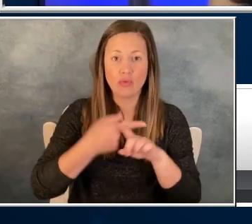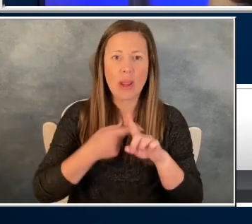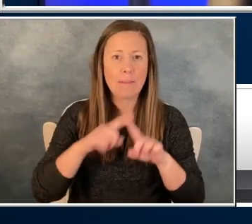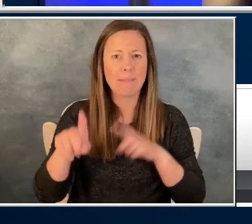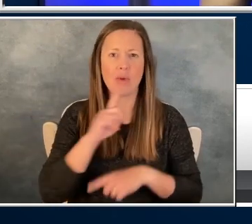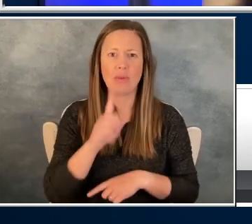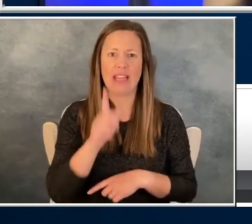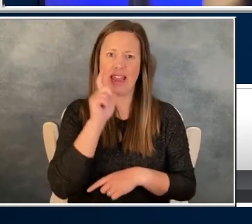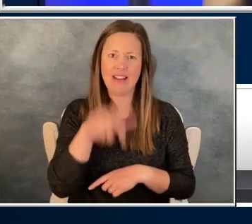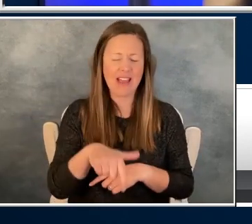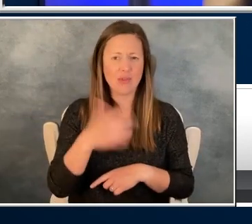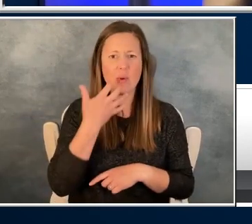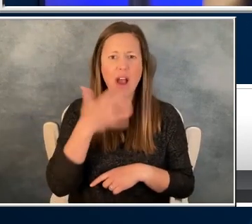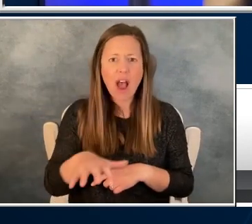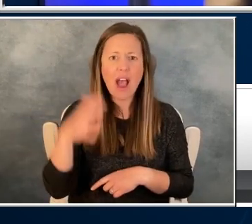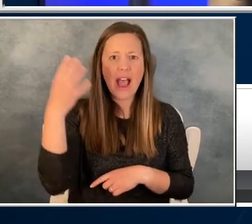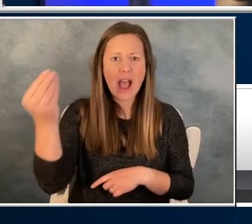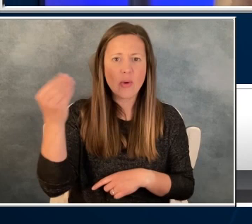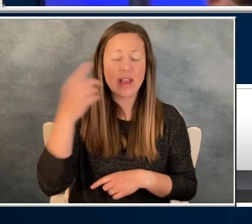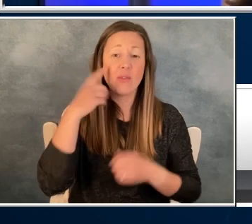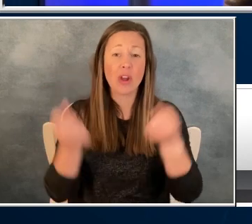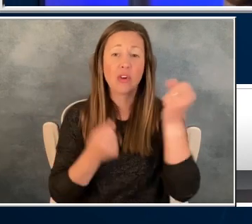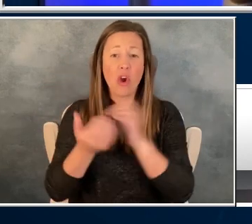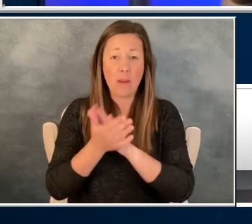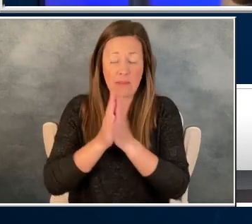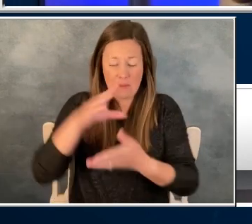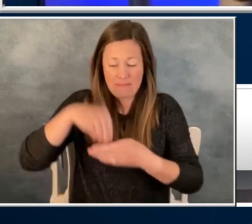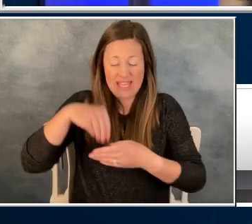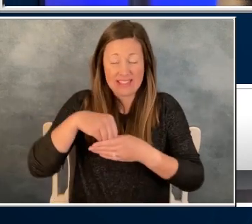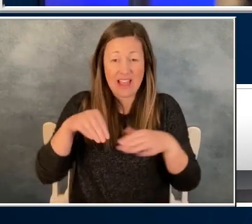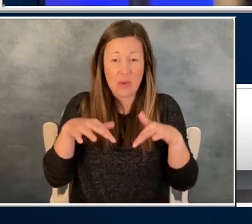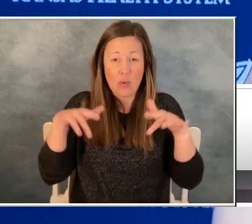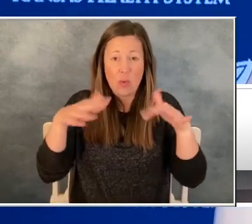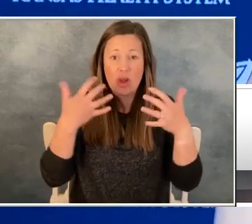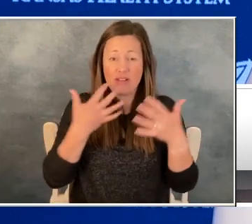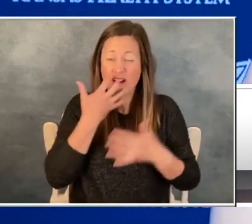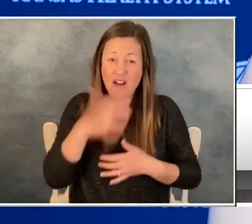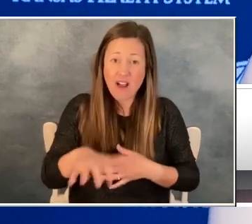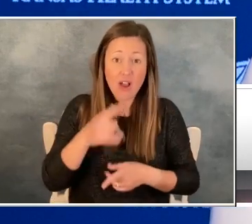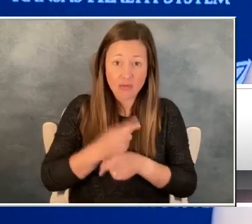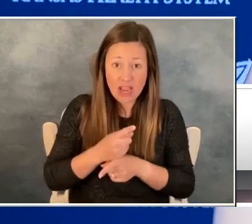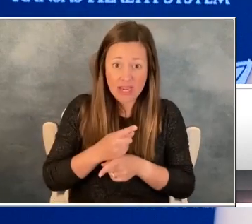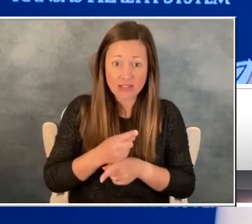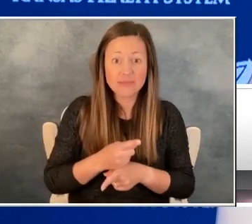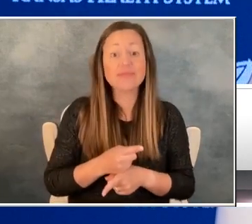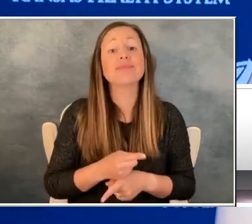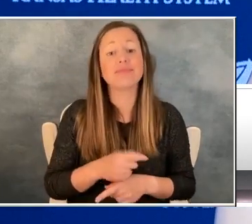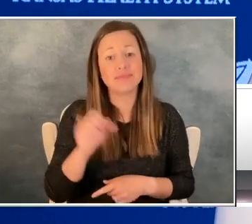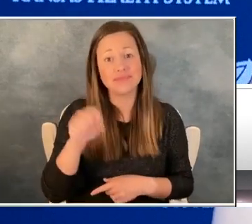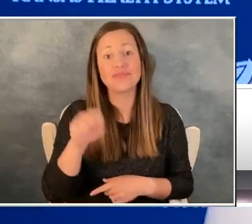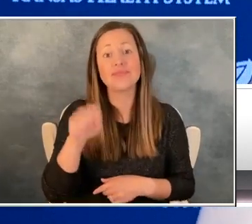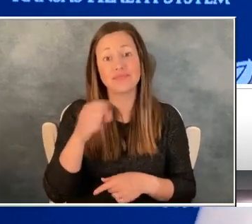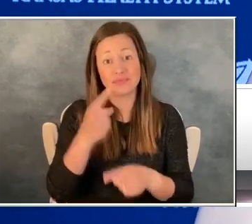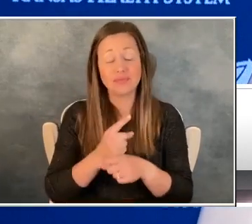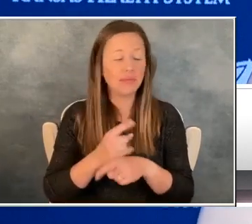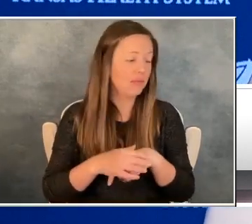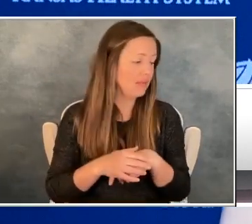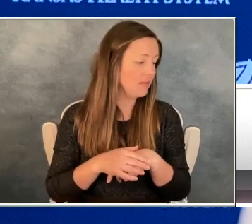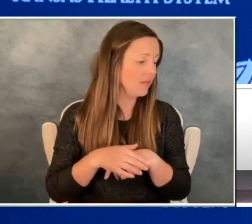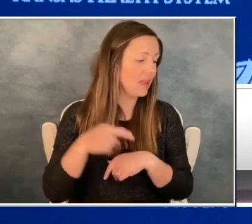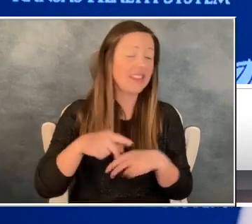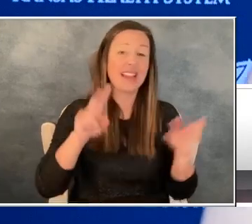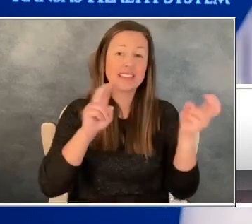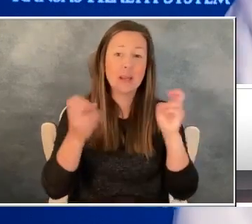hot, though, outside for a car to turn into an oven, right? Yeah, you're absolutely right. This topic often gets covered during